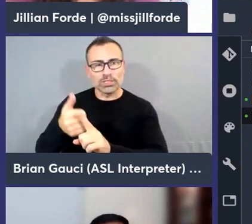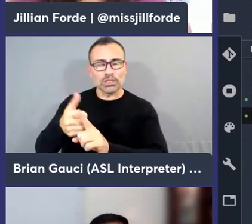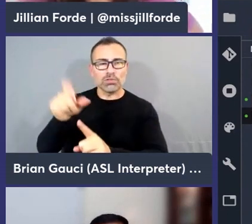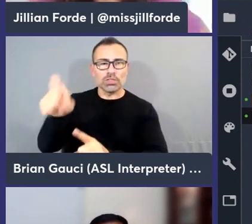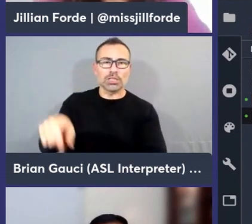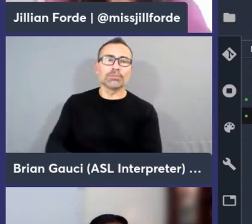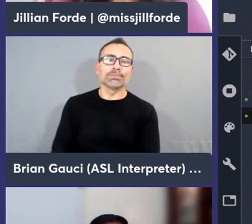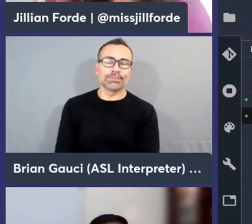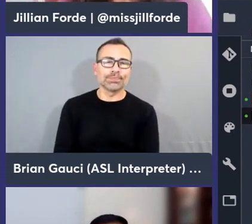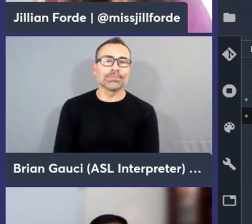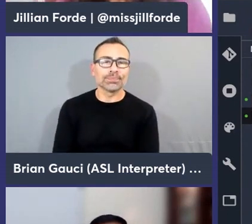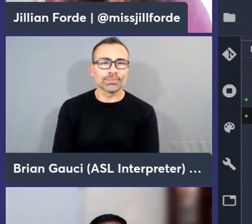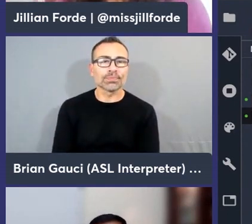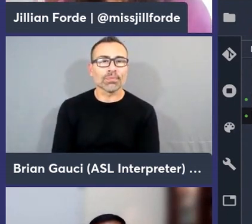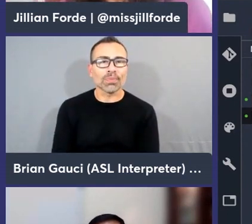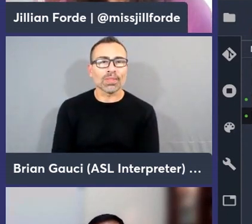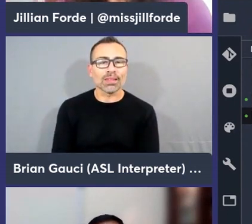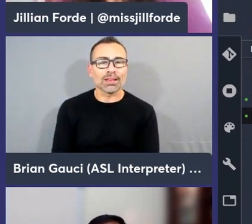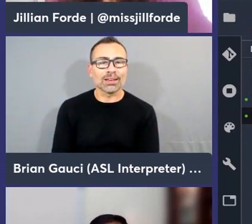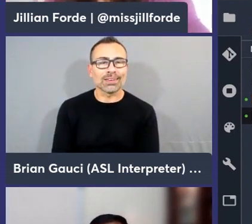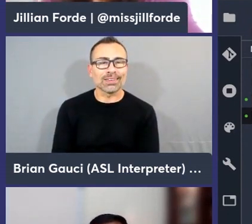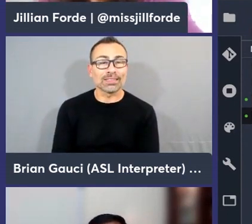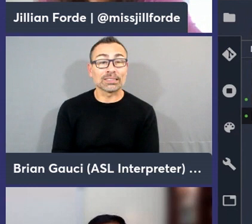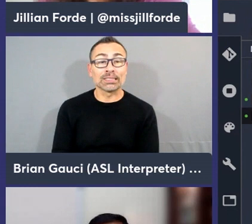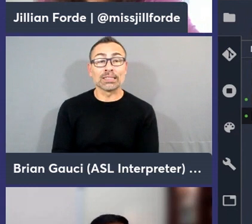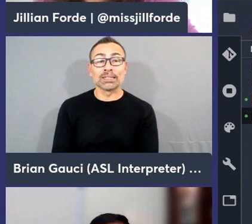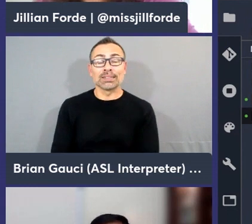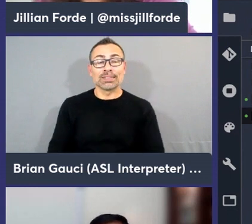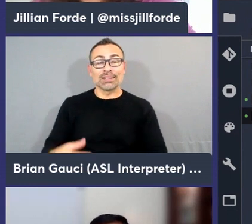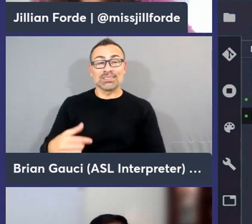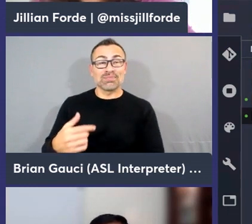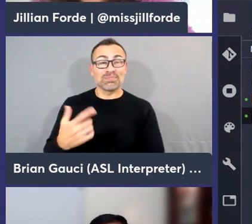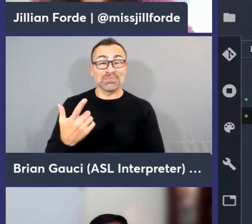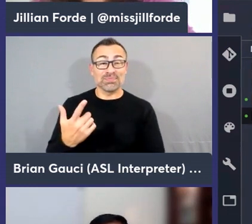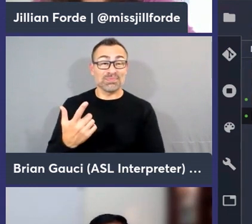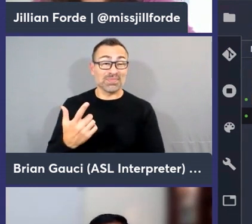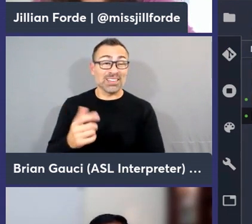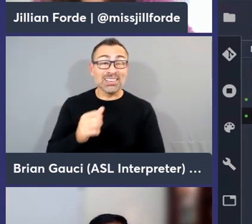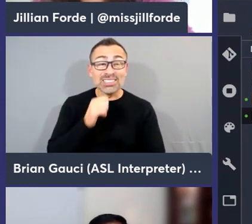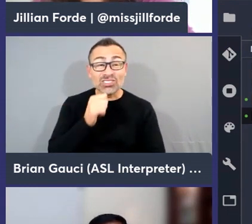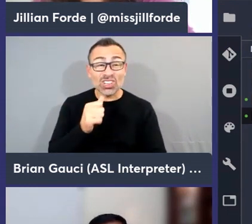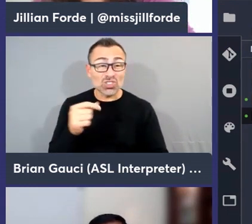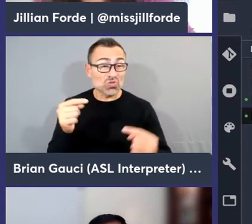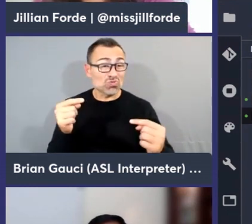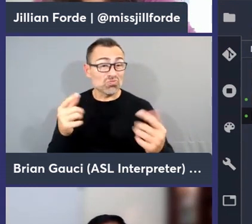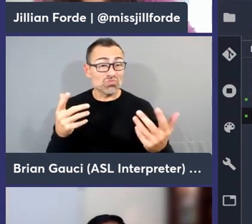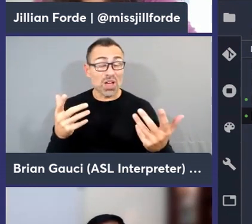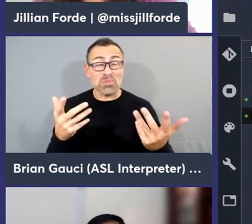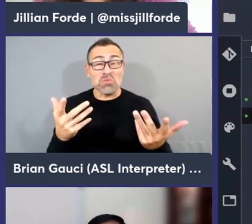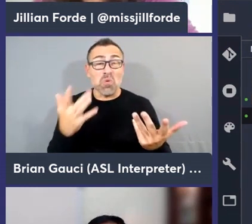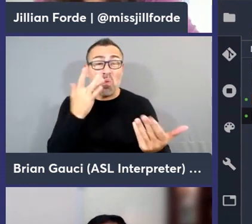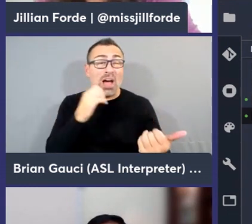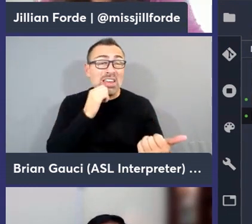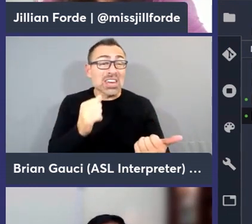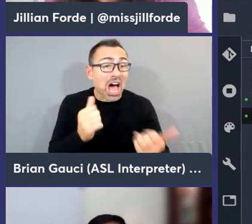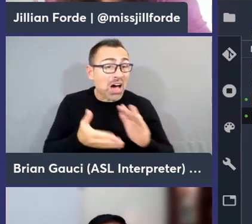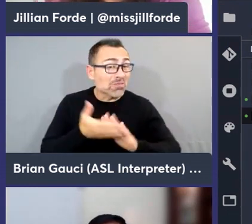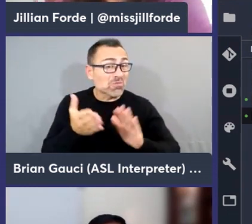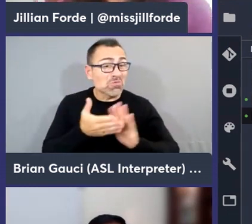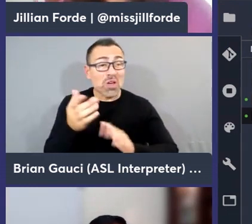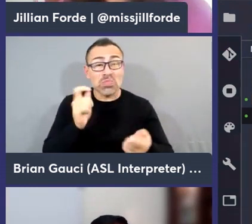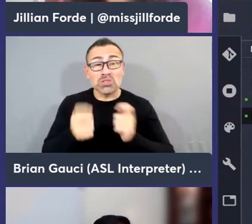Yeah, almost always it doesn't hurt to run the tuning. I mean, I always see